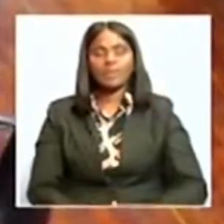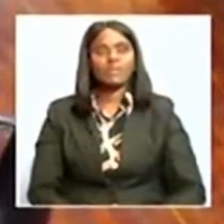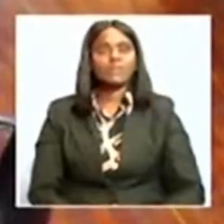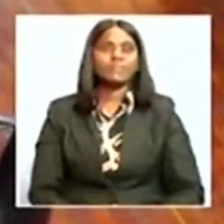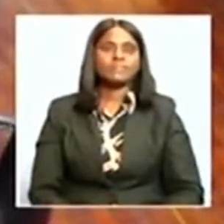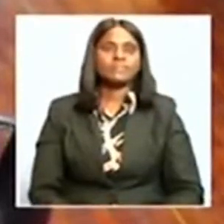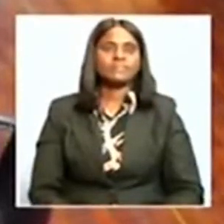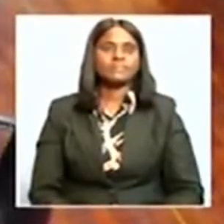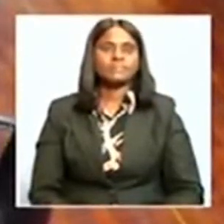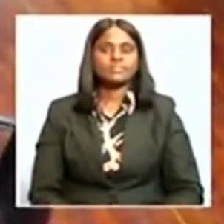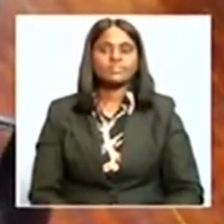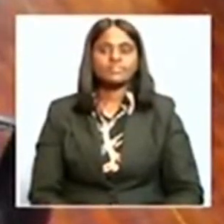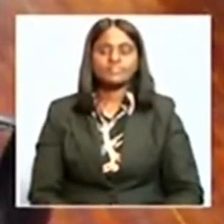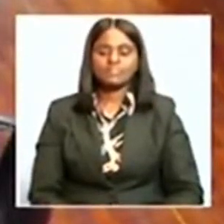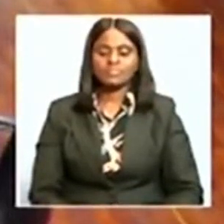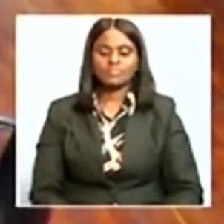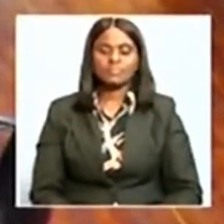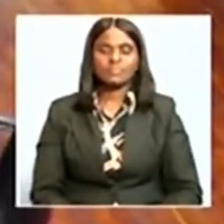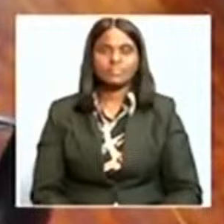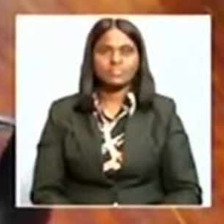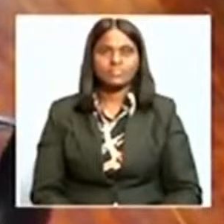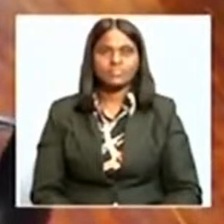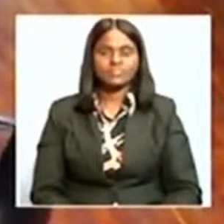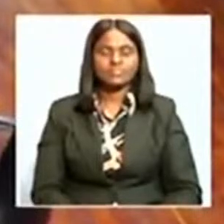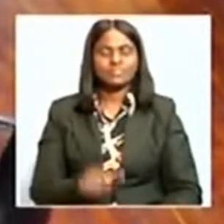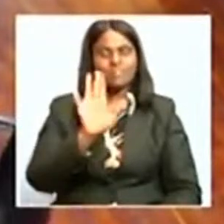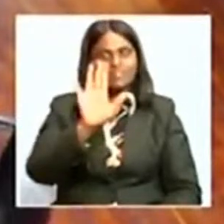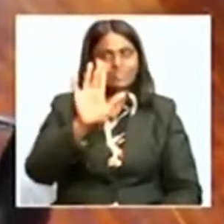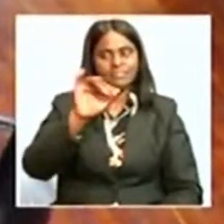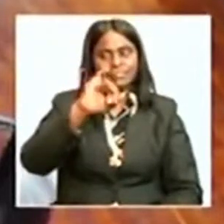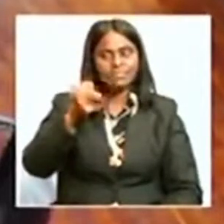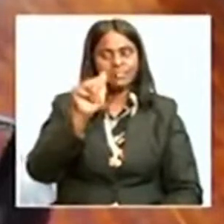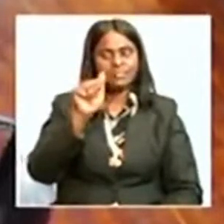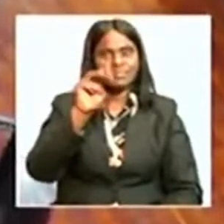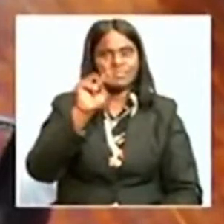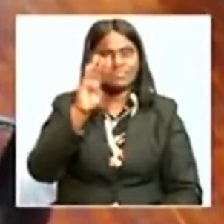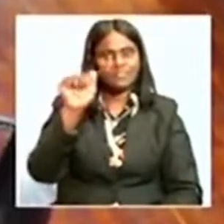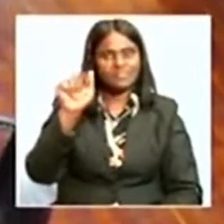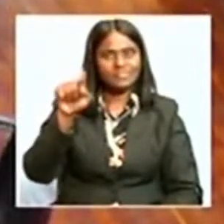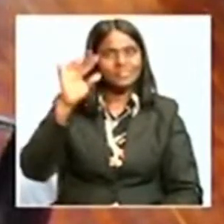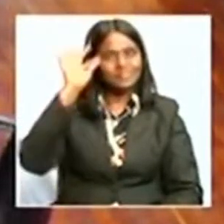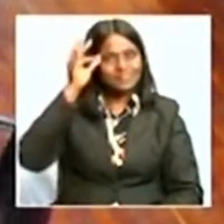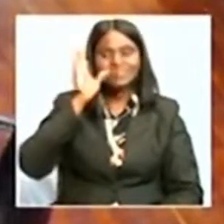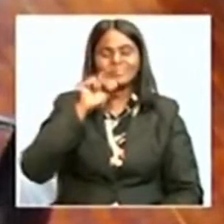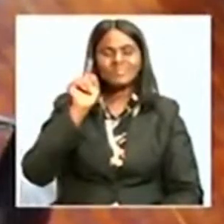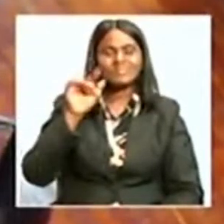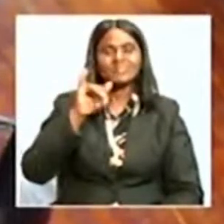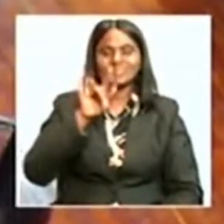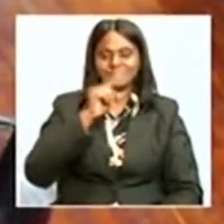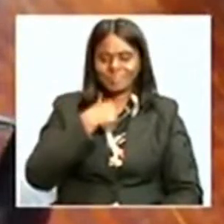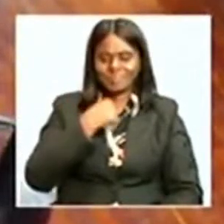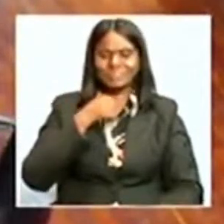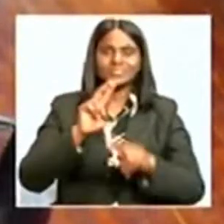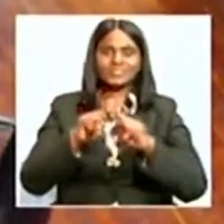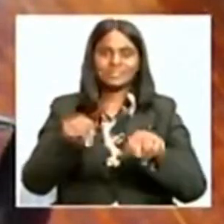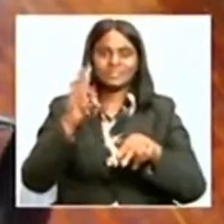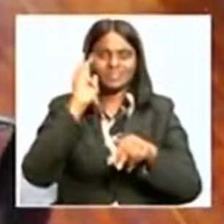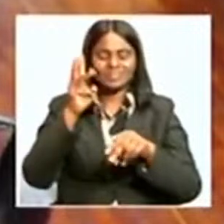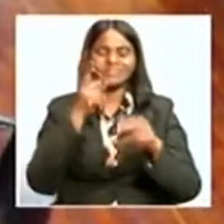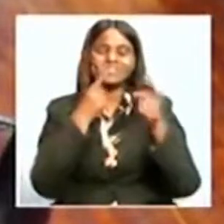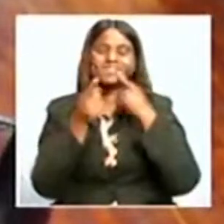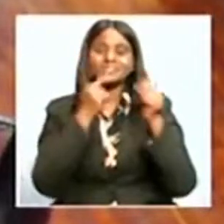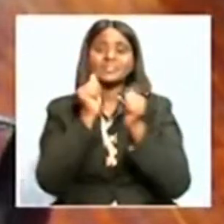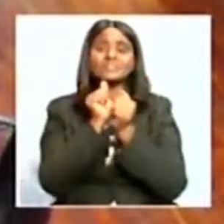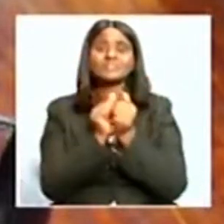ones are you saying you are going to get back? Okay, Honorable Jumba, I've taken note of it. As the chair, I've taken note of that. We'll talk about